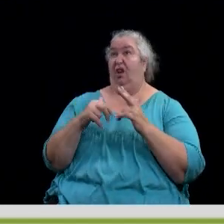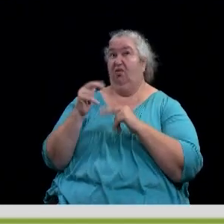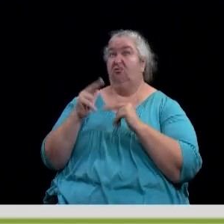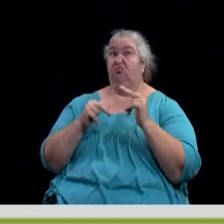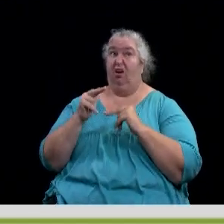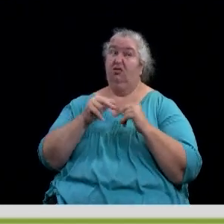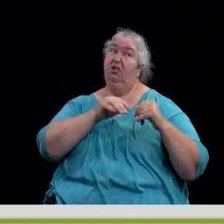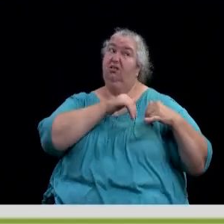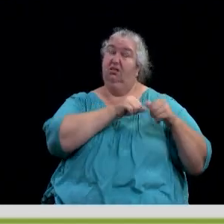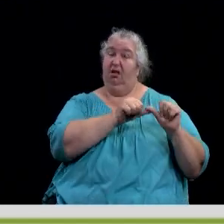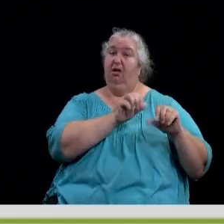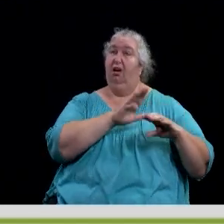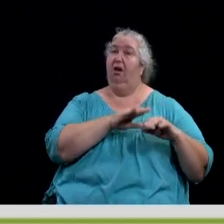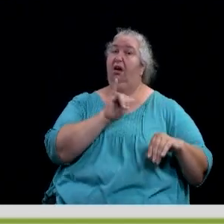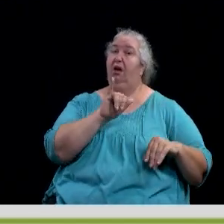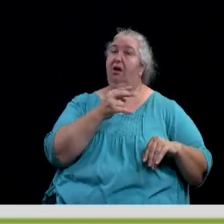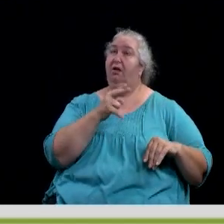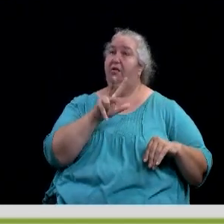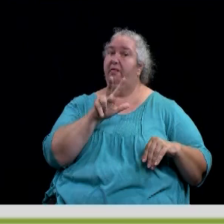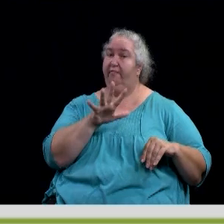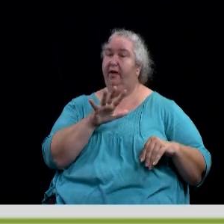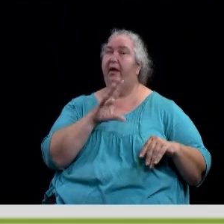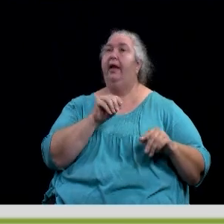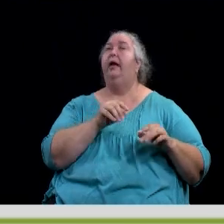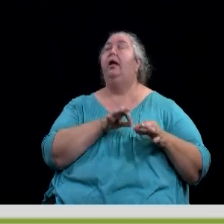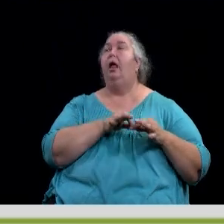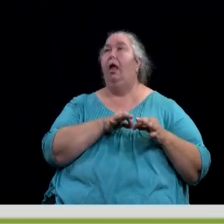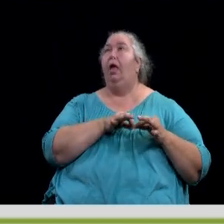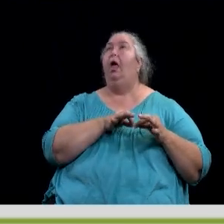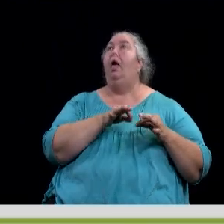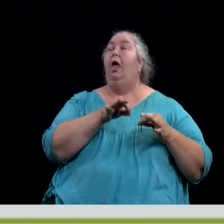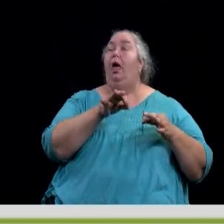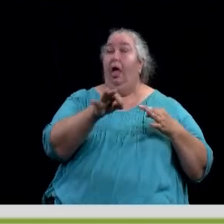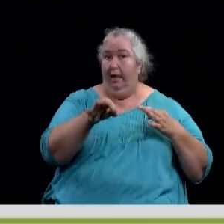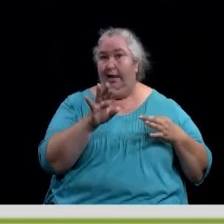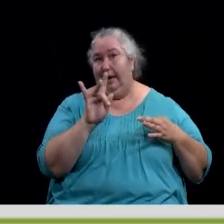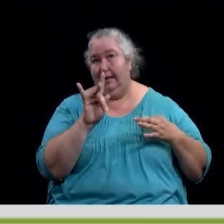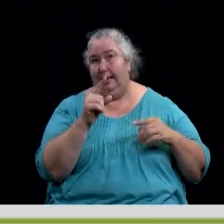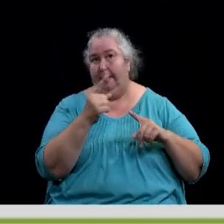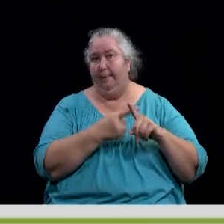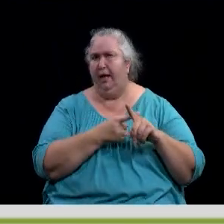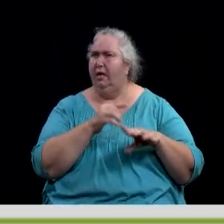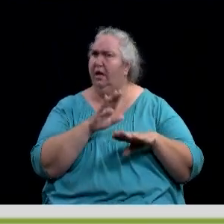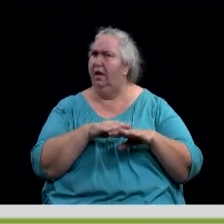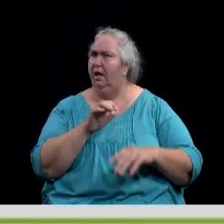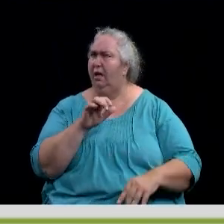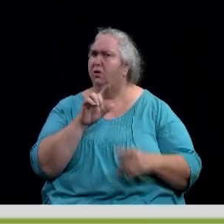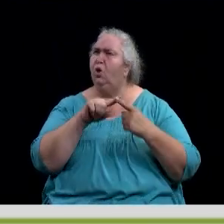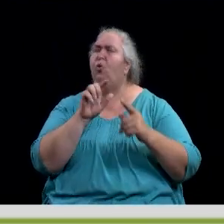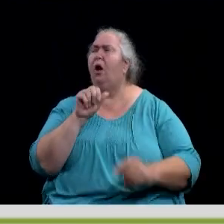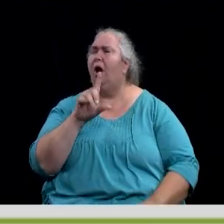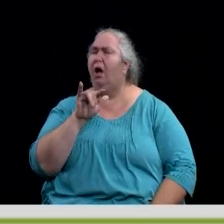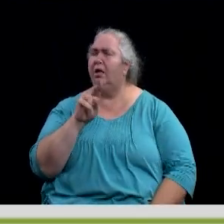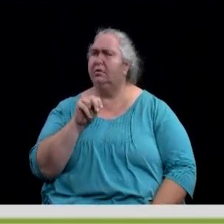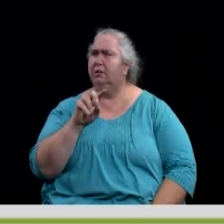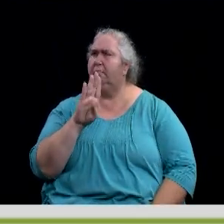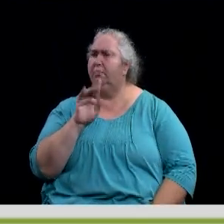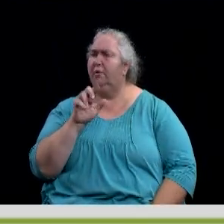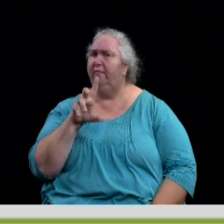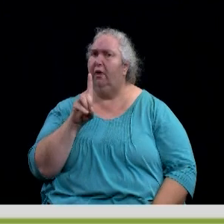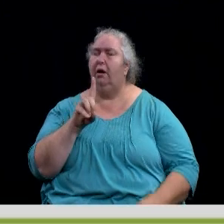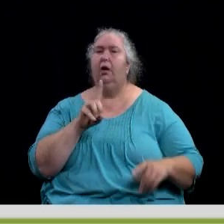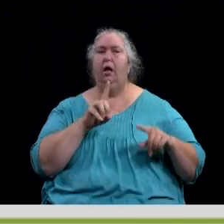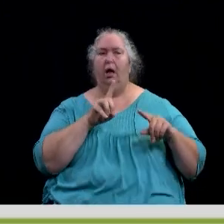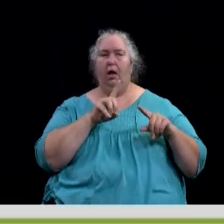the next 18 months to Bosque Boulevard. Roads are to remain open to through traffic with only lane closures. The work